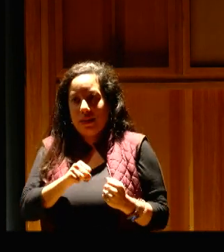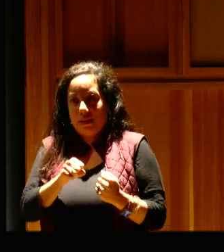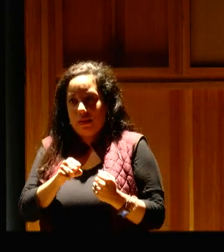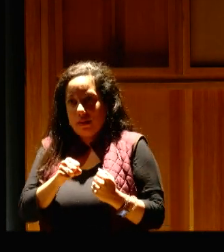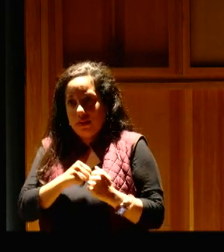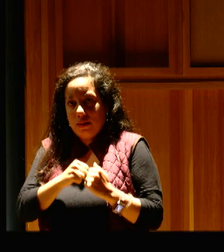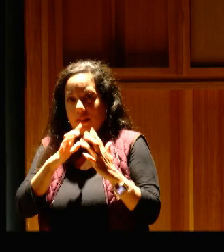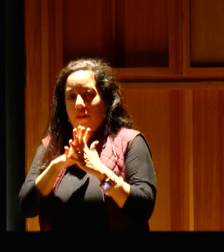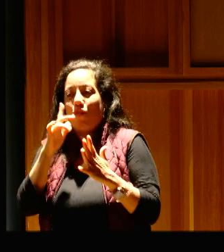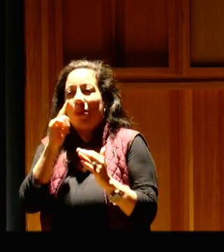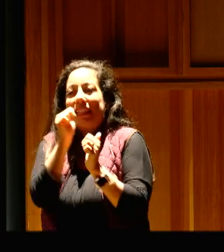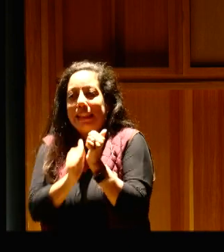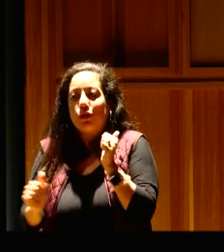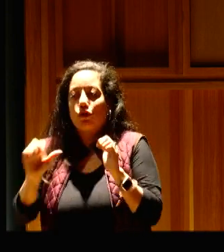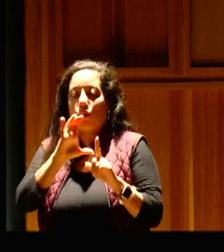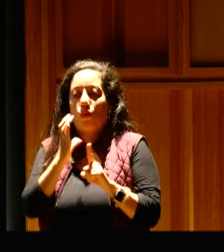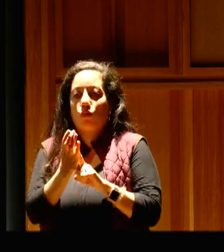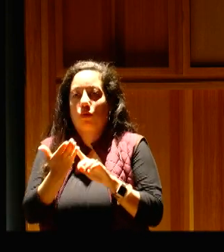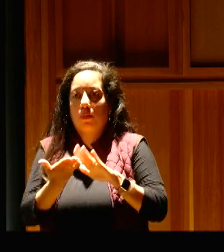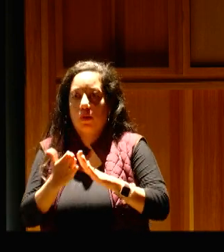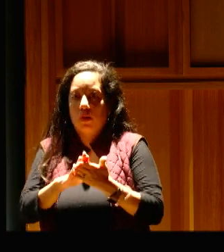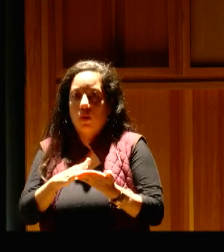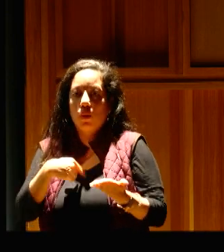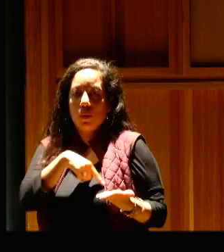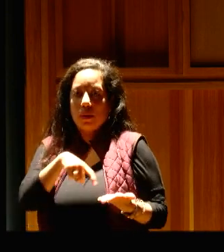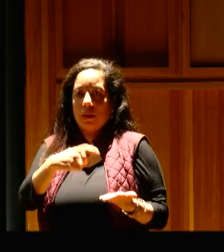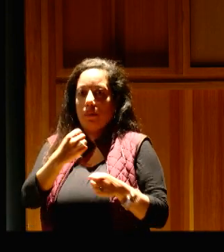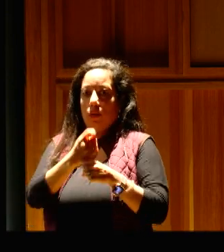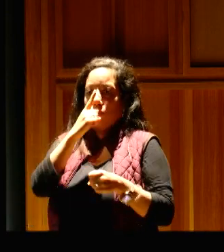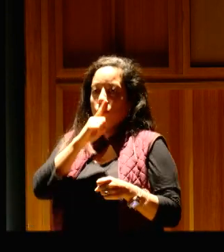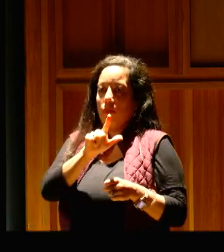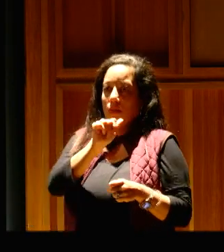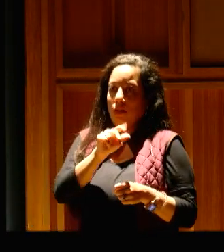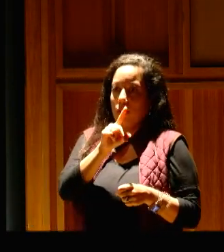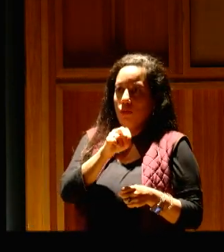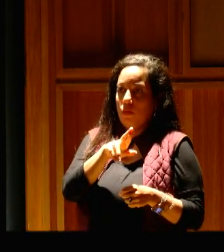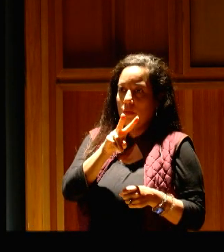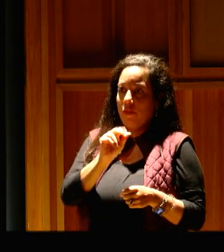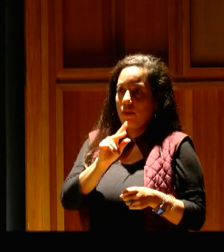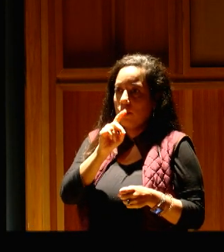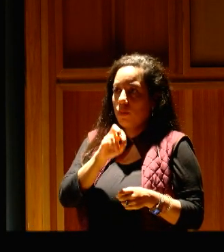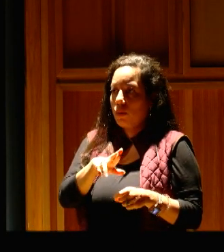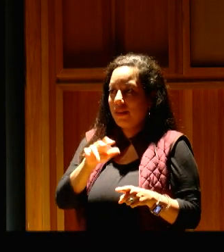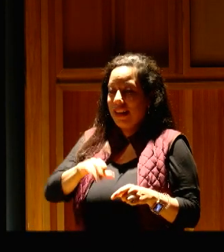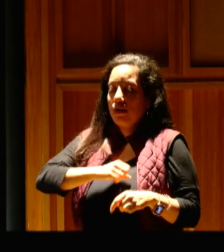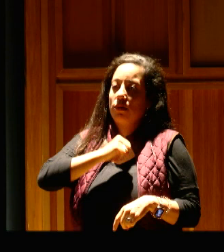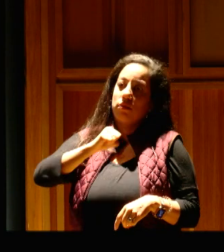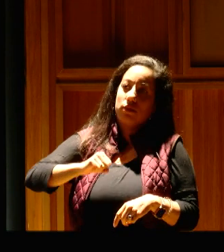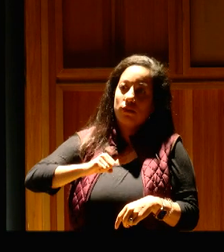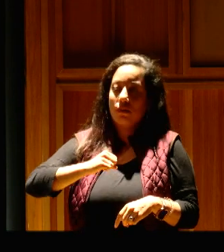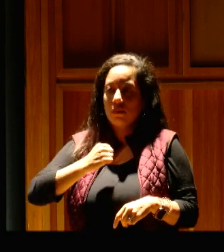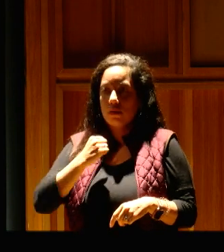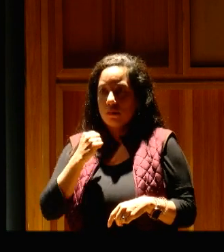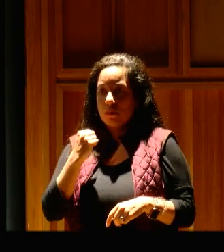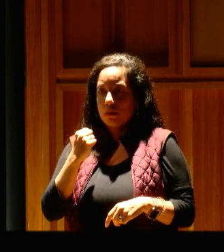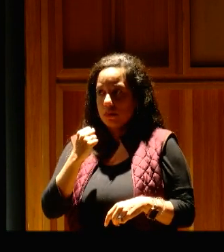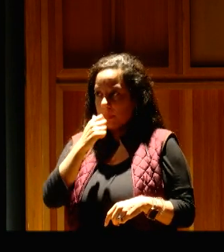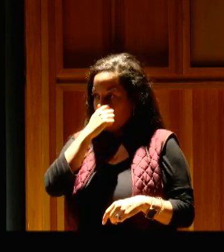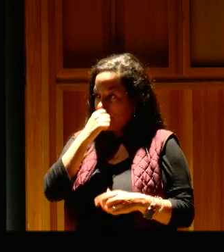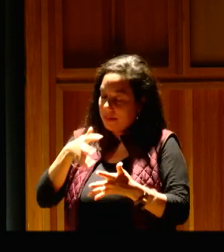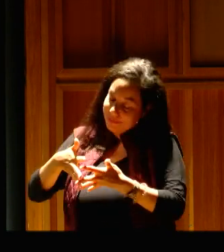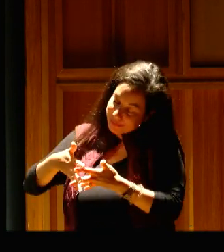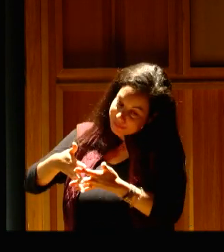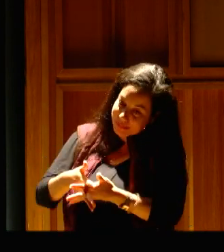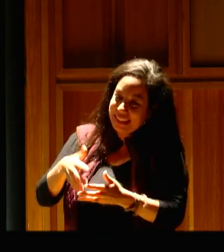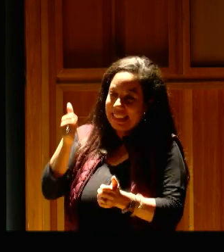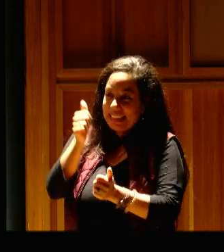cultural community. We need to make sure that lador vador, that resilience is embedded in every climate